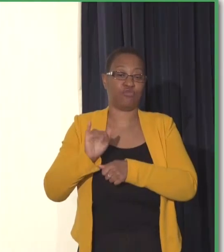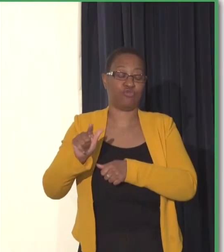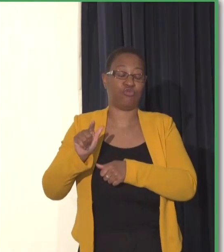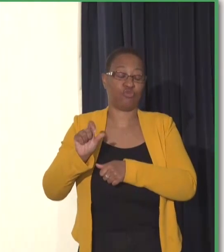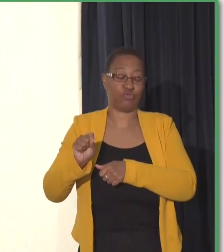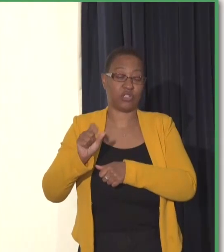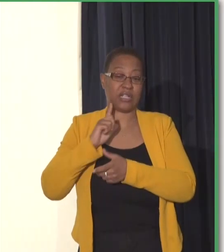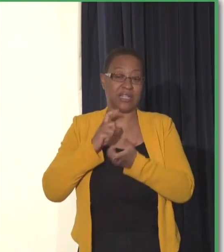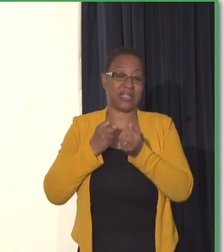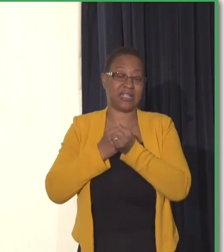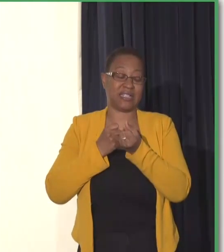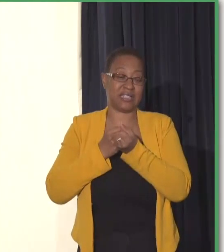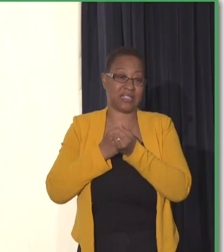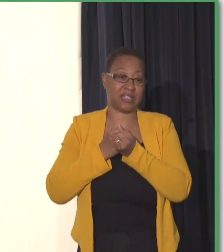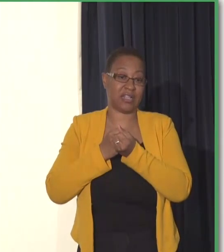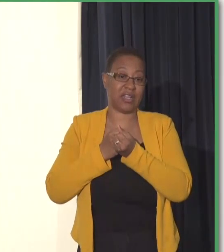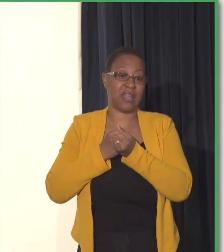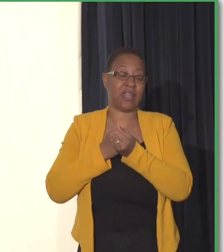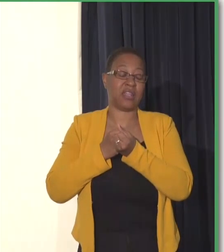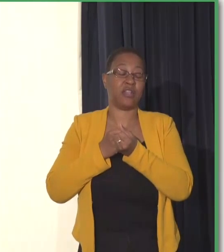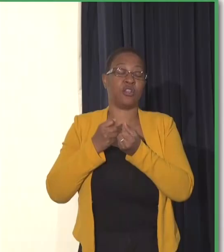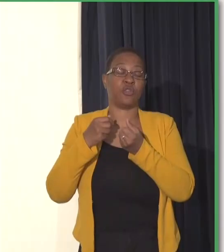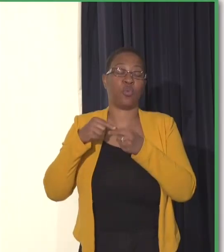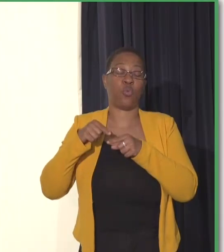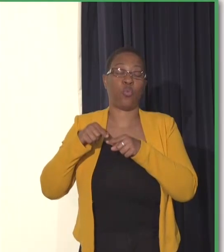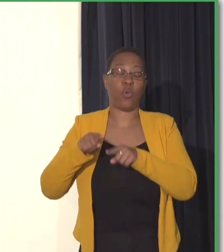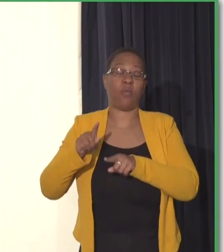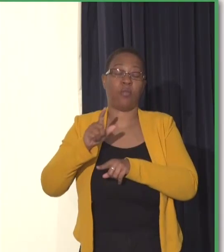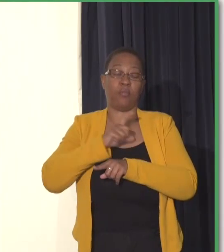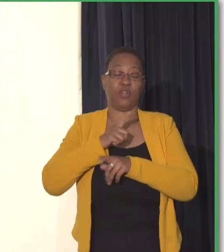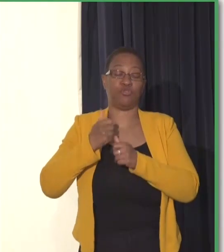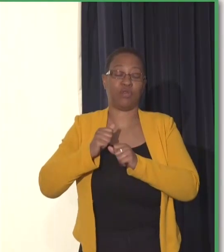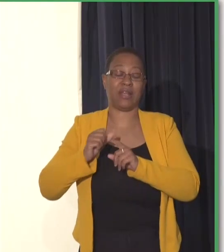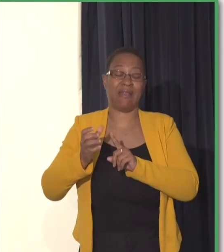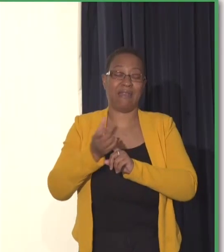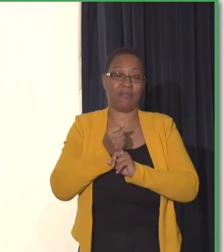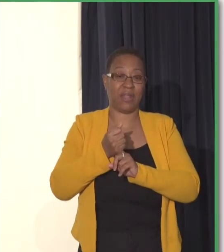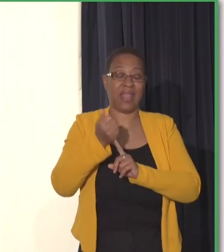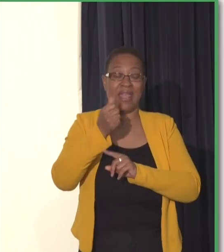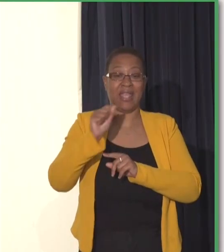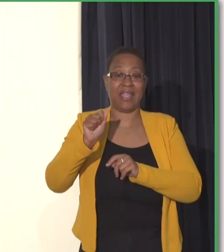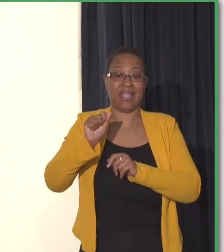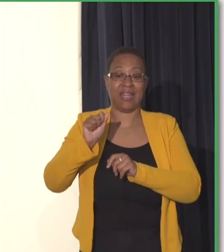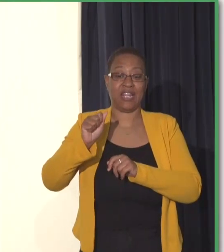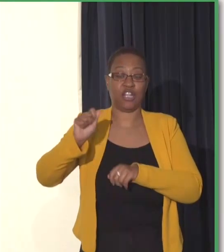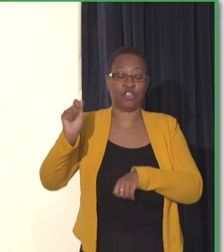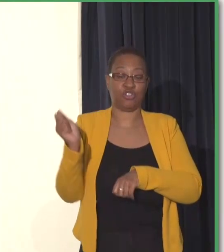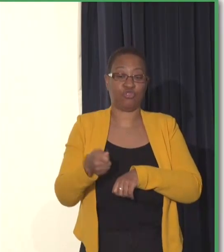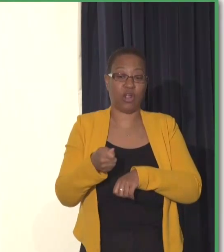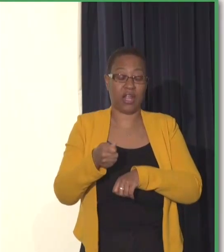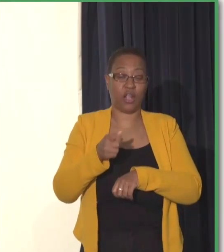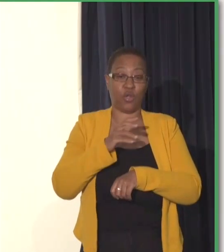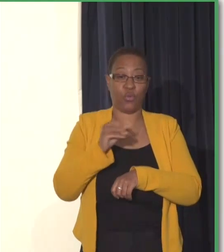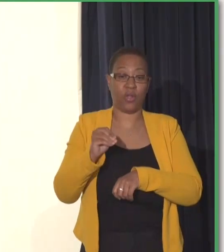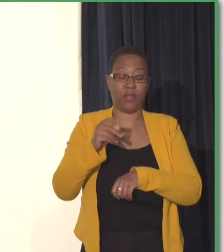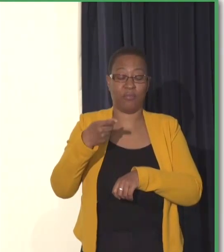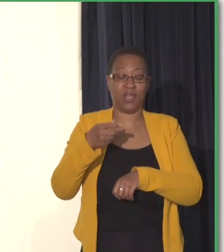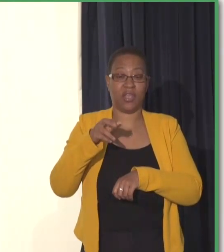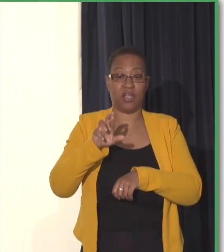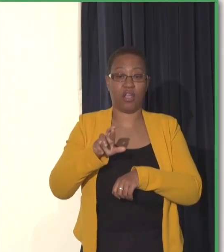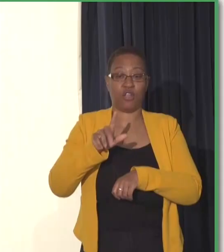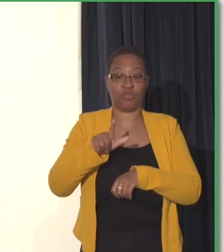assist in forcibly handcuffing. However, any strike with the PR-24 shall